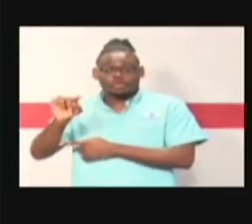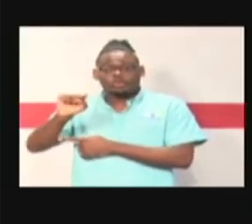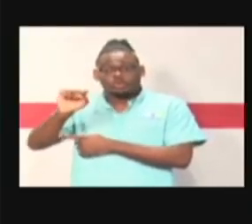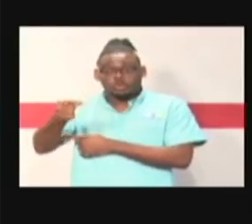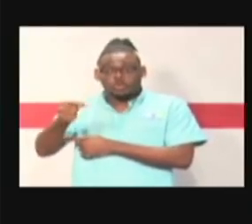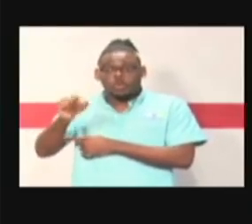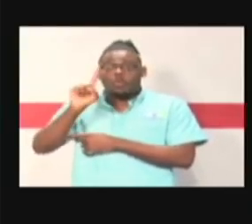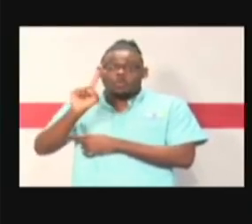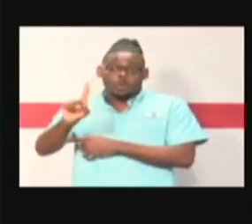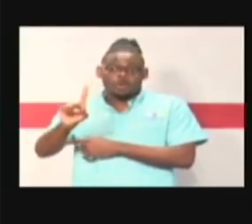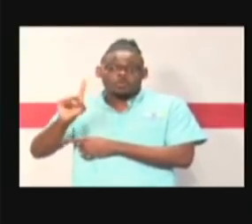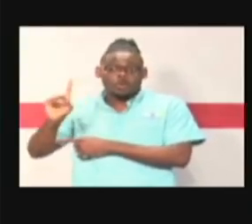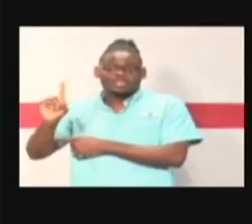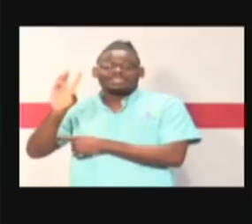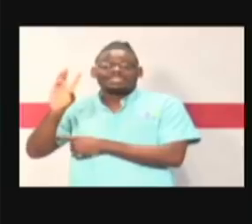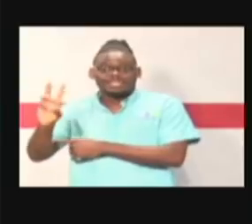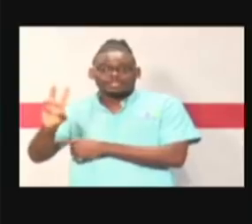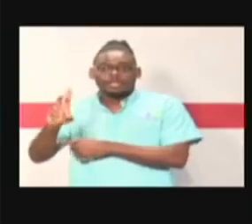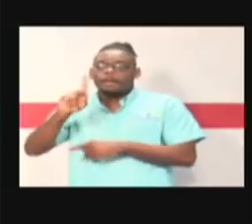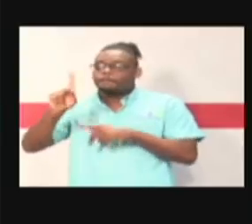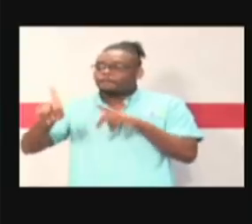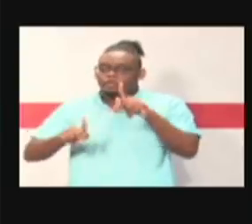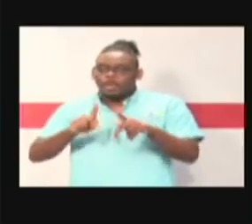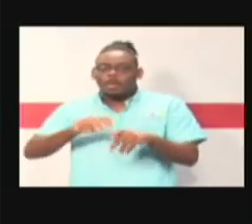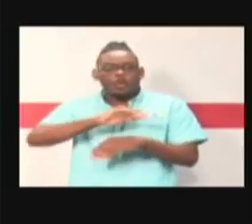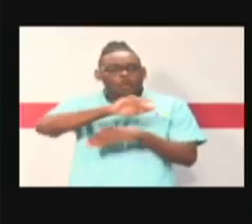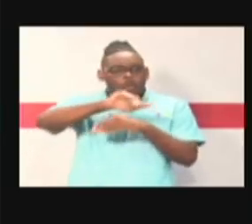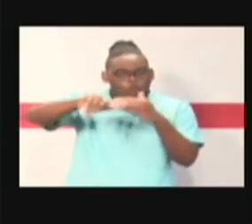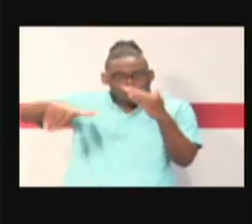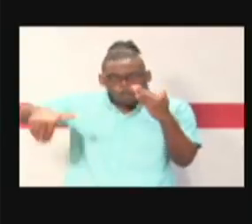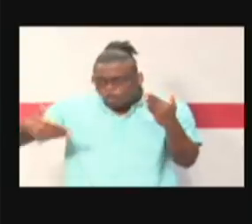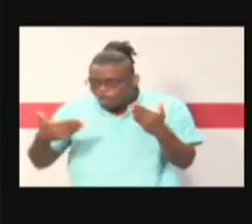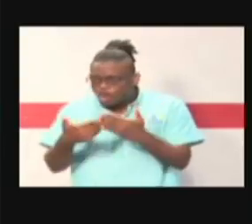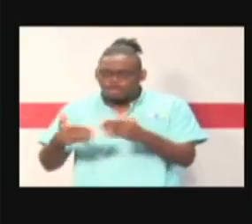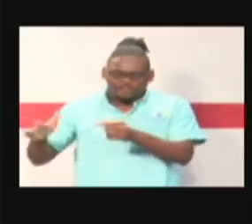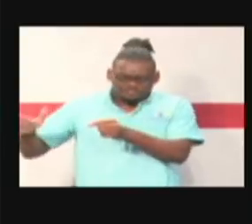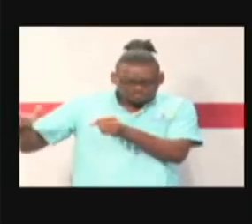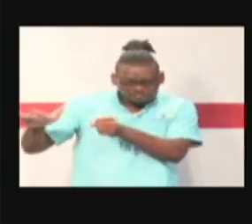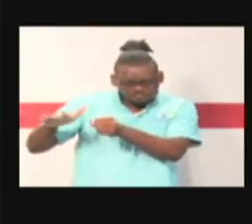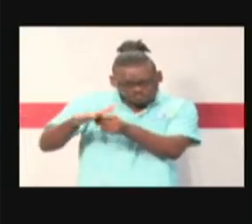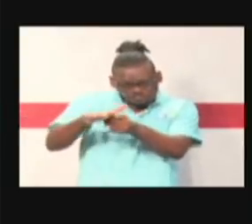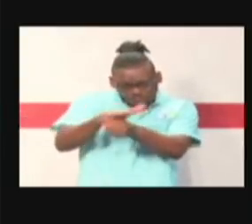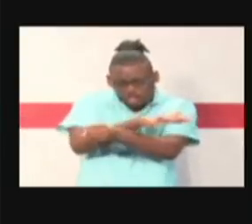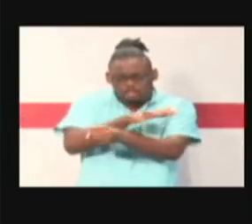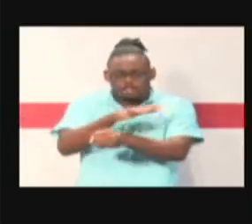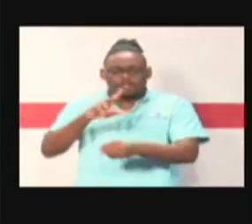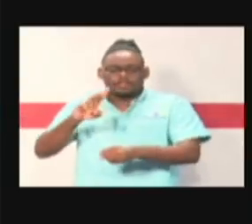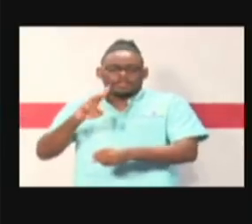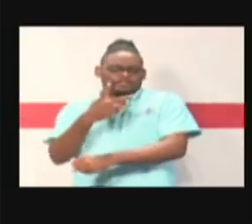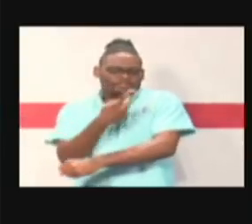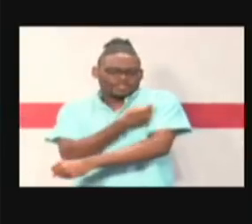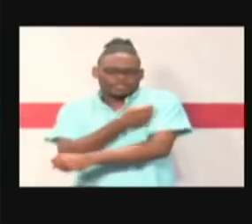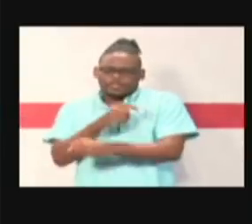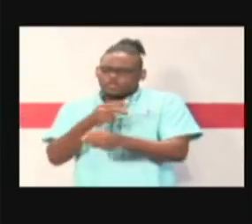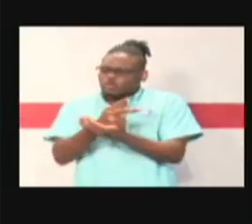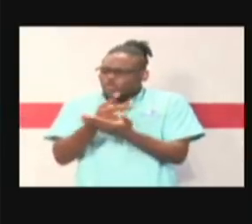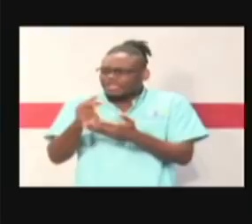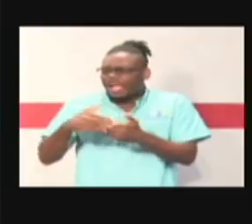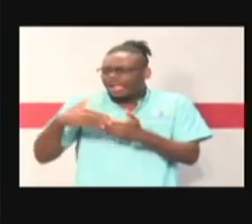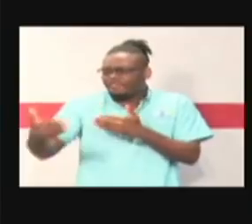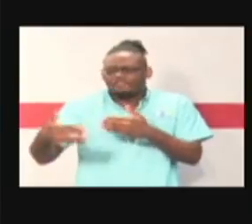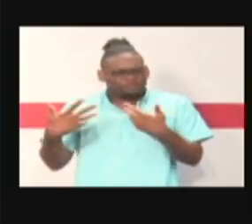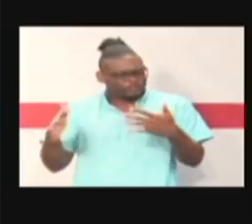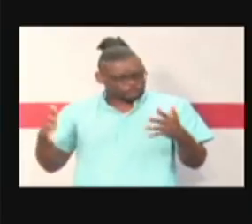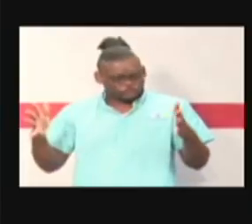399,116 persons in total can be considered fully vaccinated with any one of the choices that